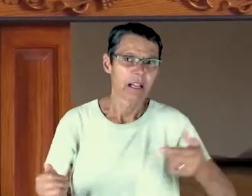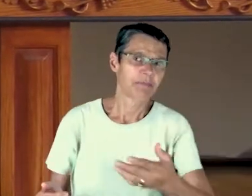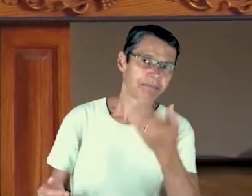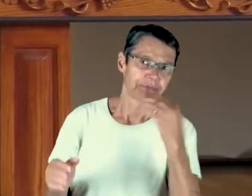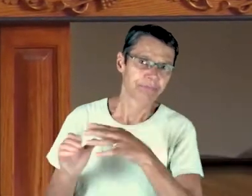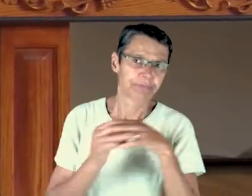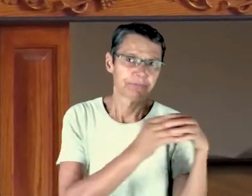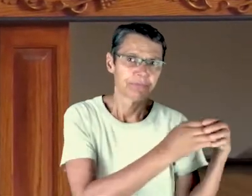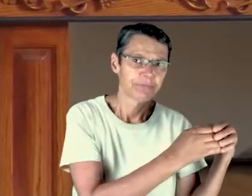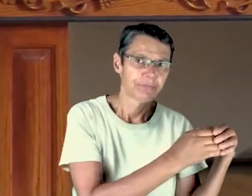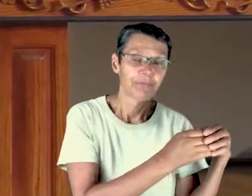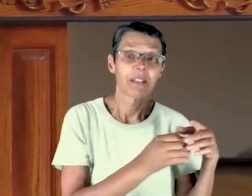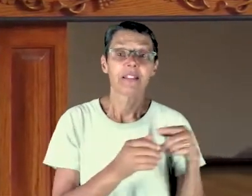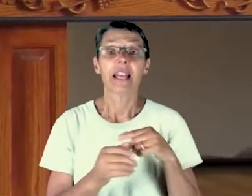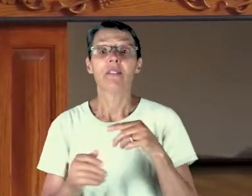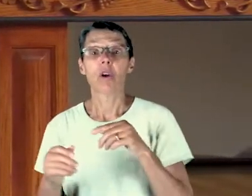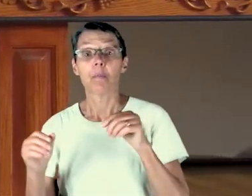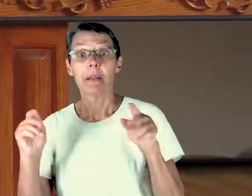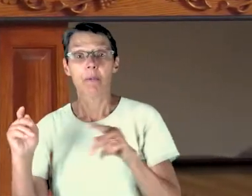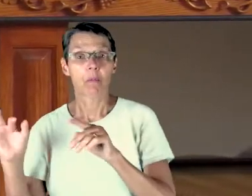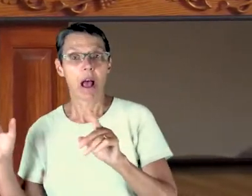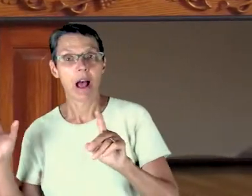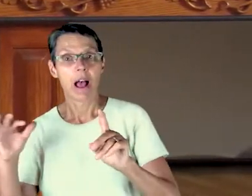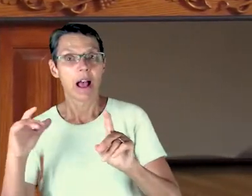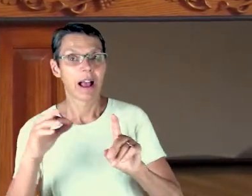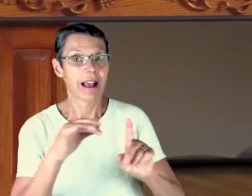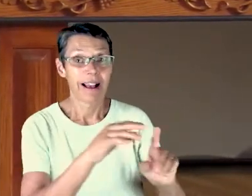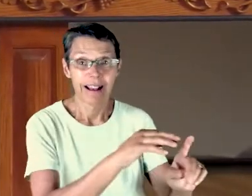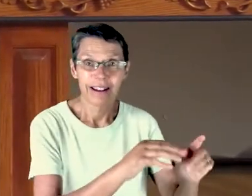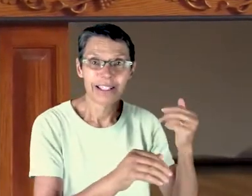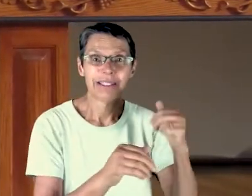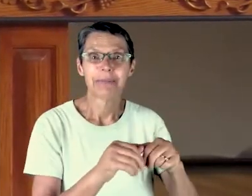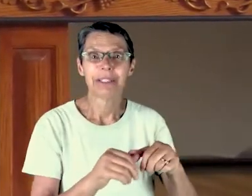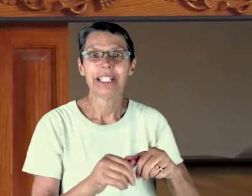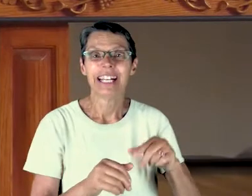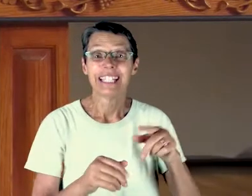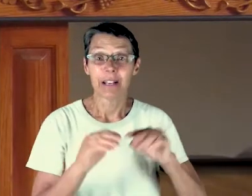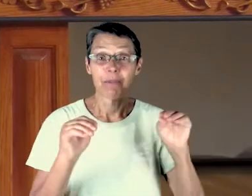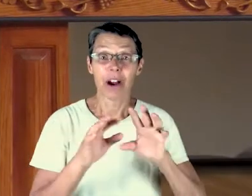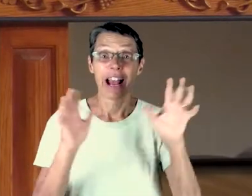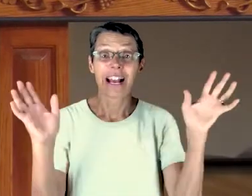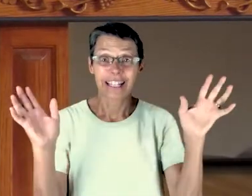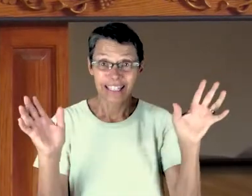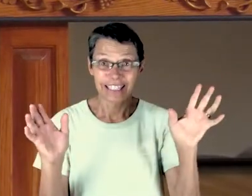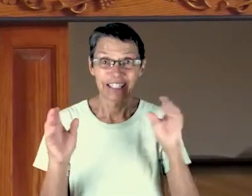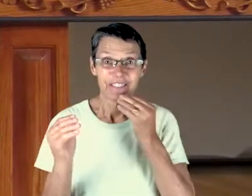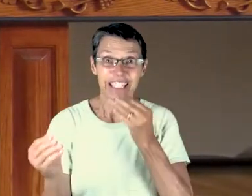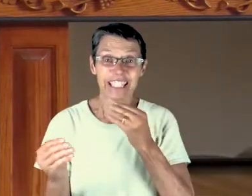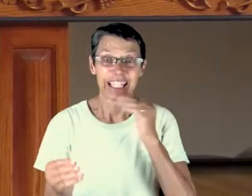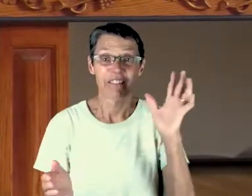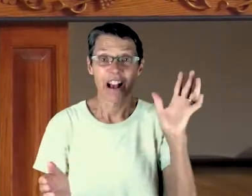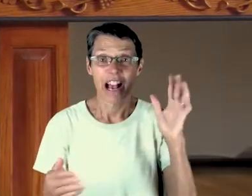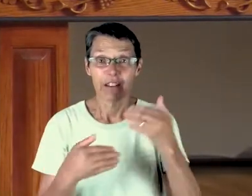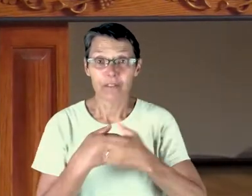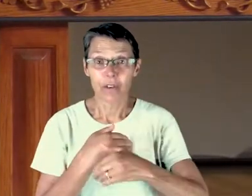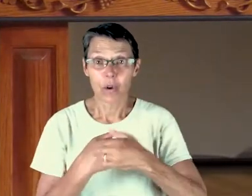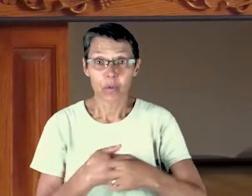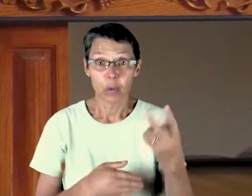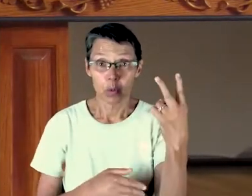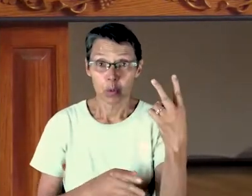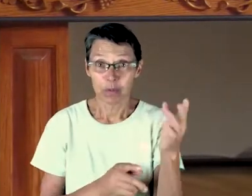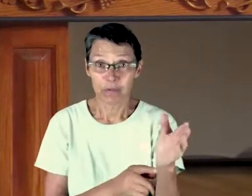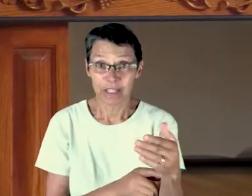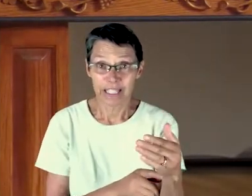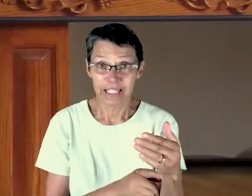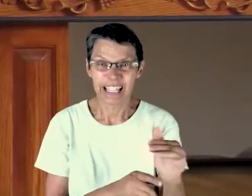this miraculous feeding with 5 loaves and 2 fish. The little boy comes forward and has as he blesses them and distributes all the food and they all eat and